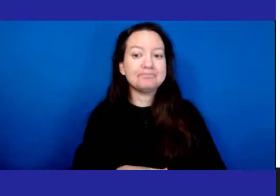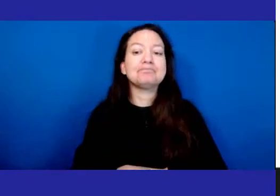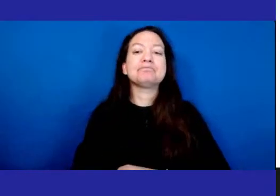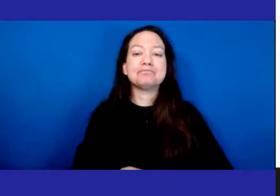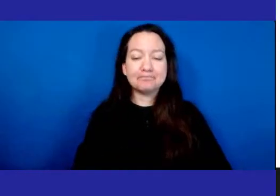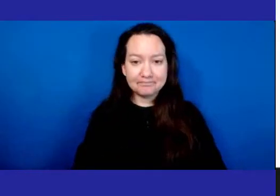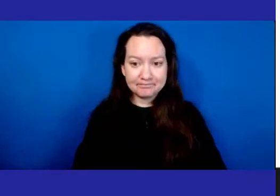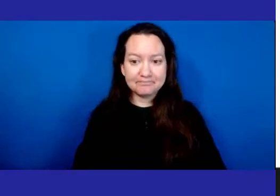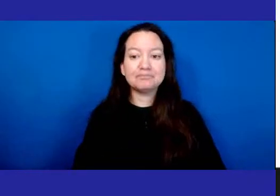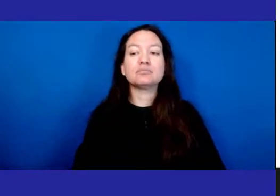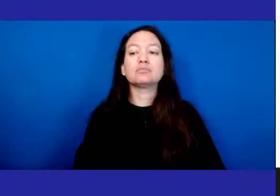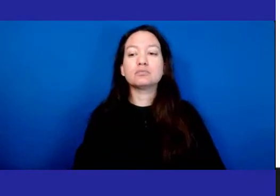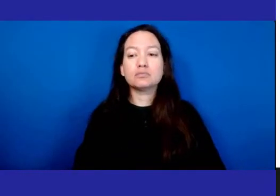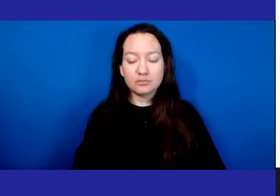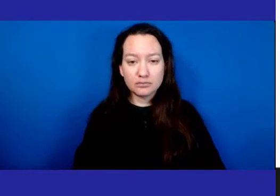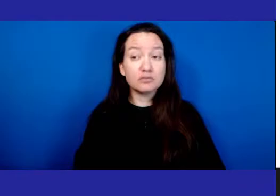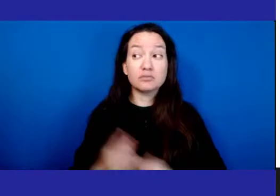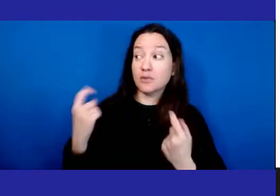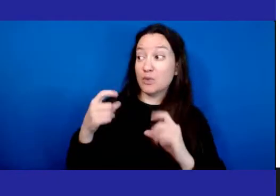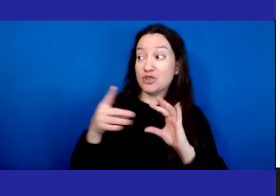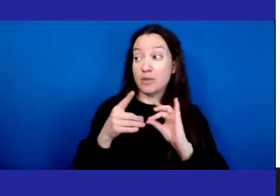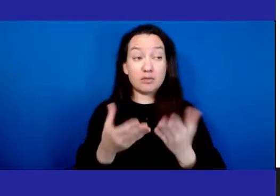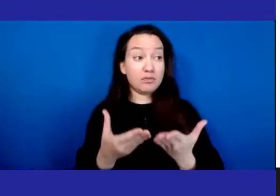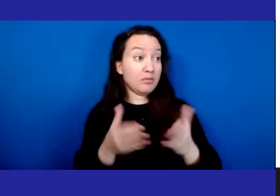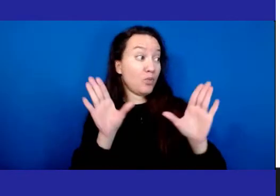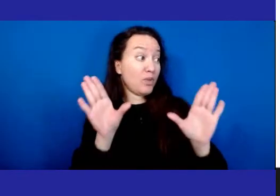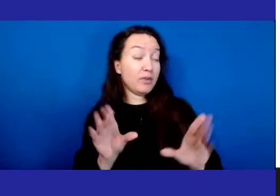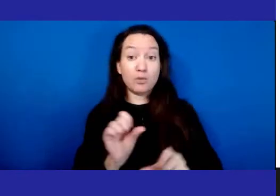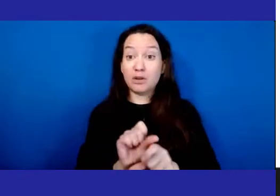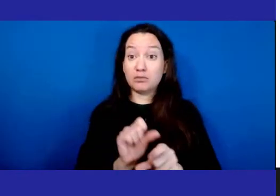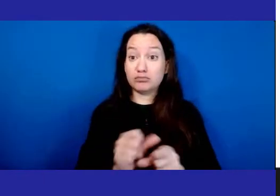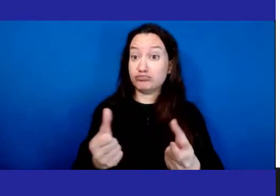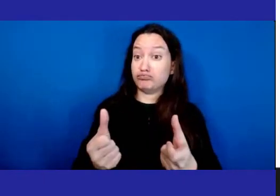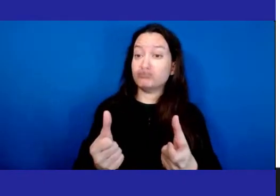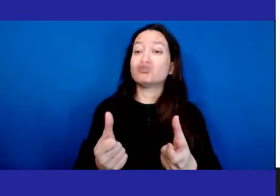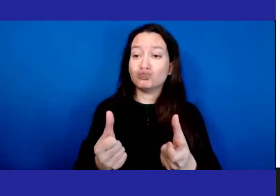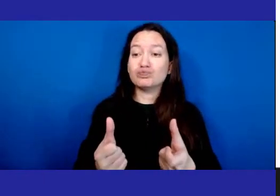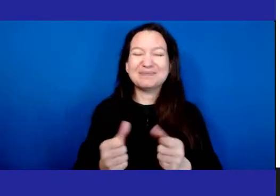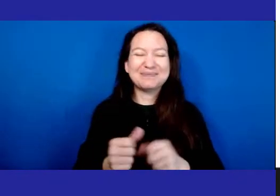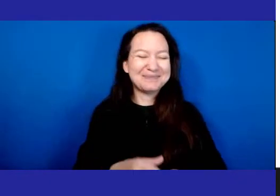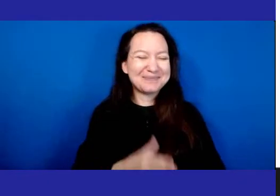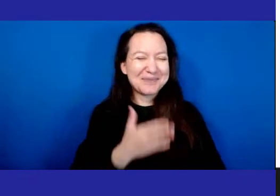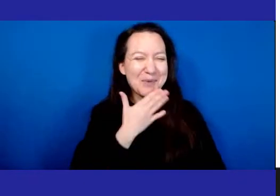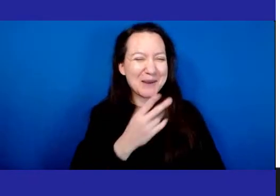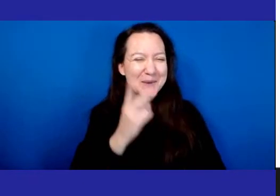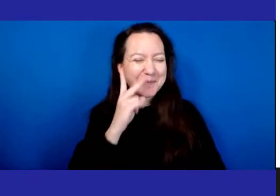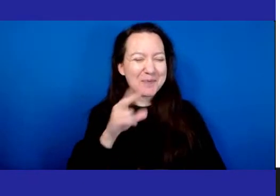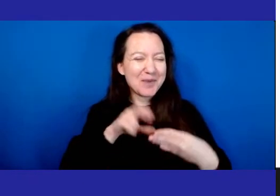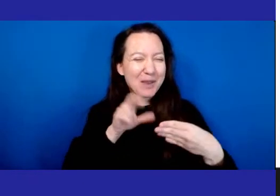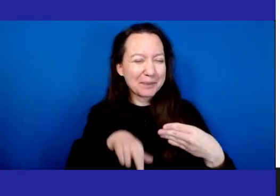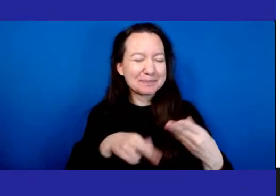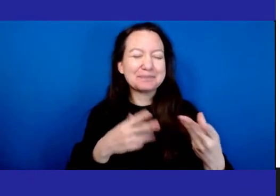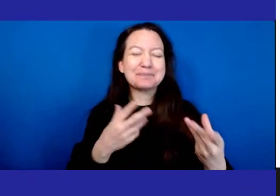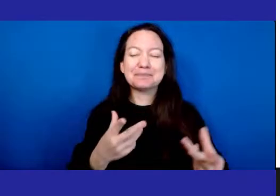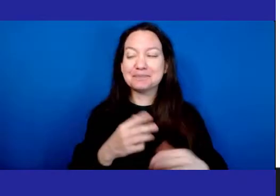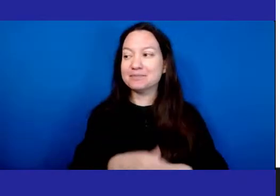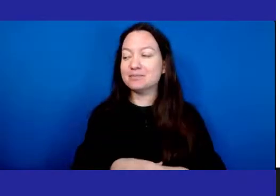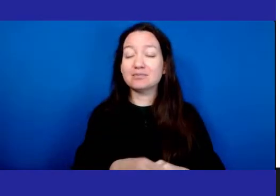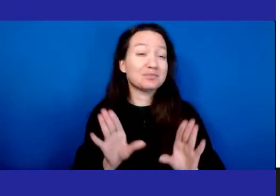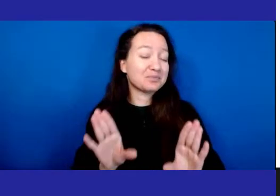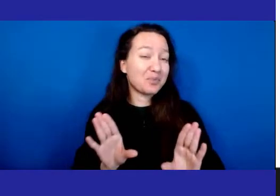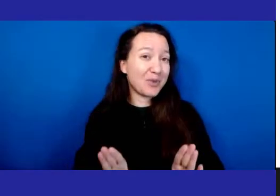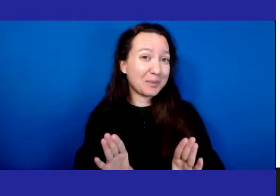other questions or comments? Otherwise, fabulous work. Amazing. Thank you. It'd be great to see the outcomes because, it'd be wonderful to